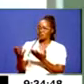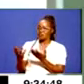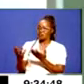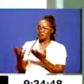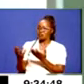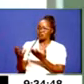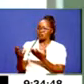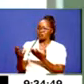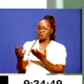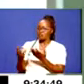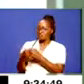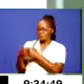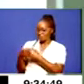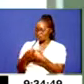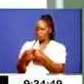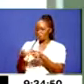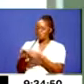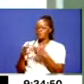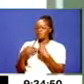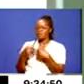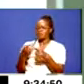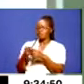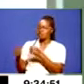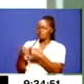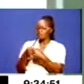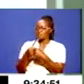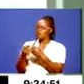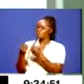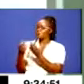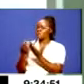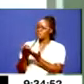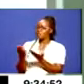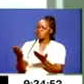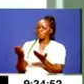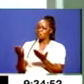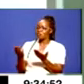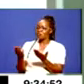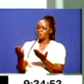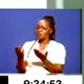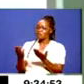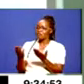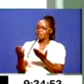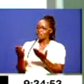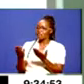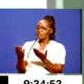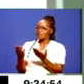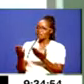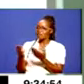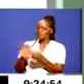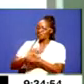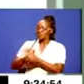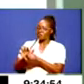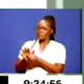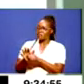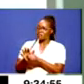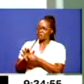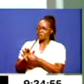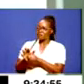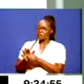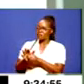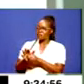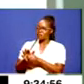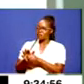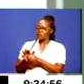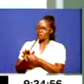there have been challenges, but there are a lot of opportunities which have come up with the challenges of COVID-19. But I would want to